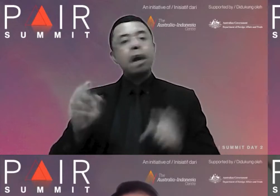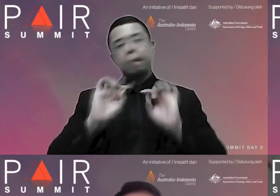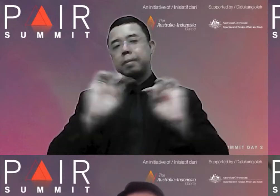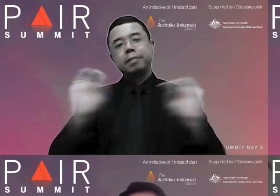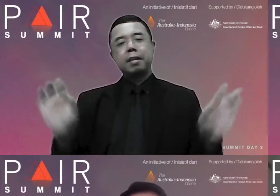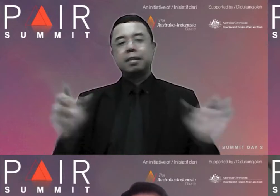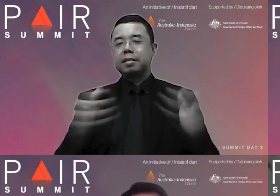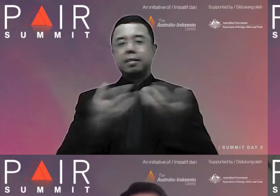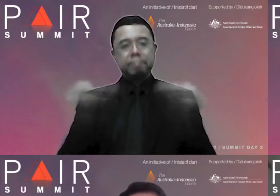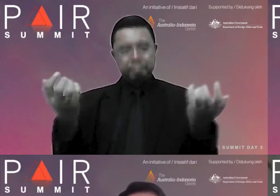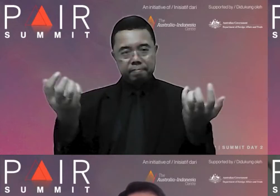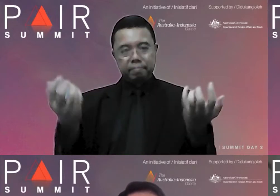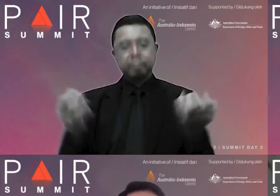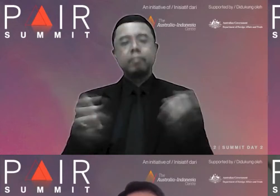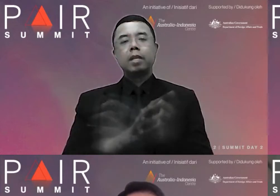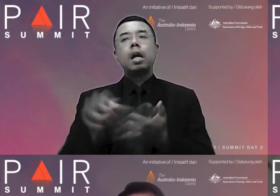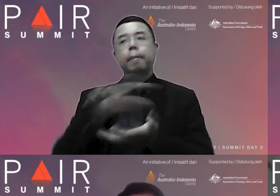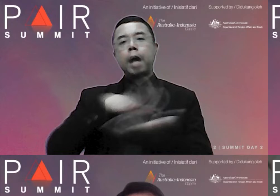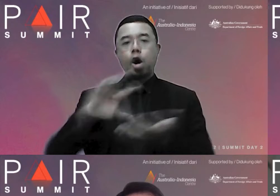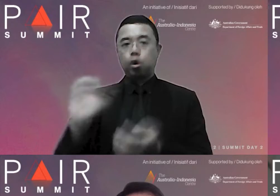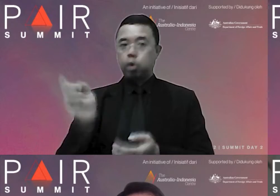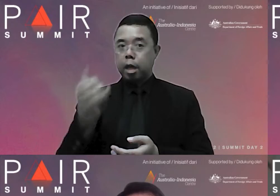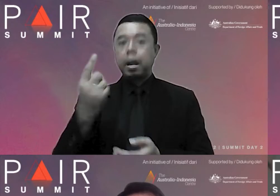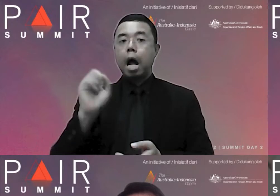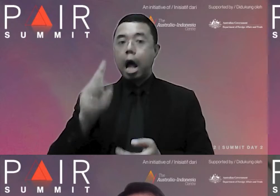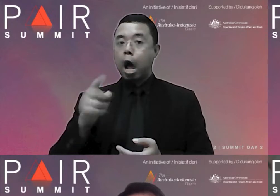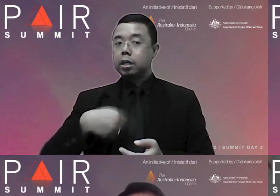addressed. And the second one is, of course, so yeah.